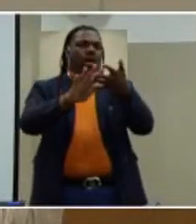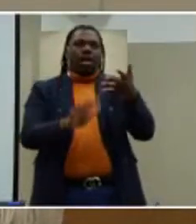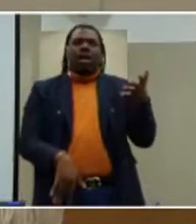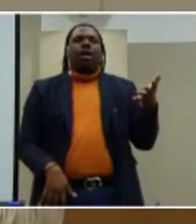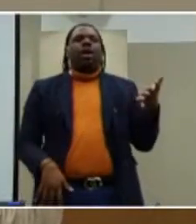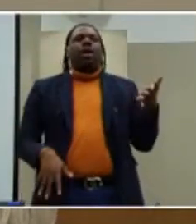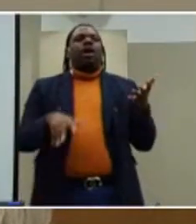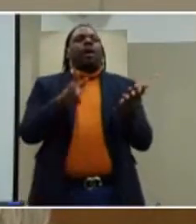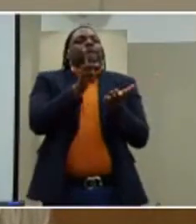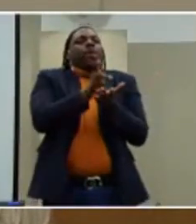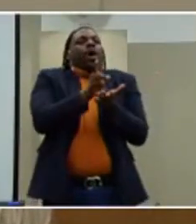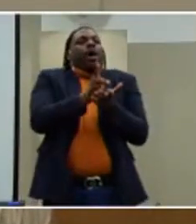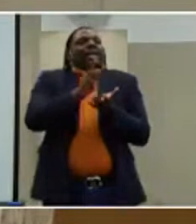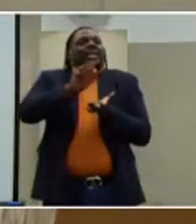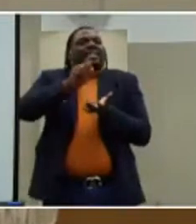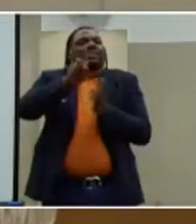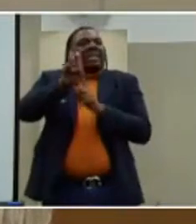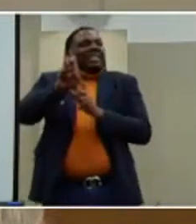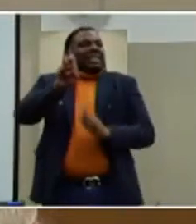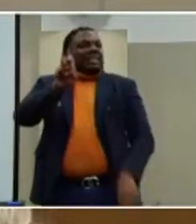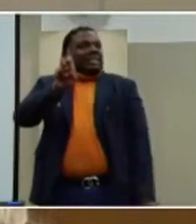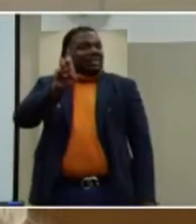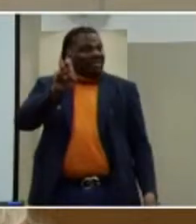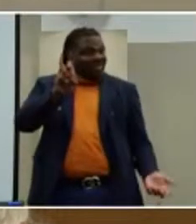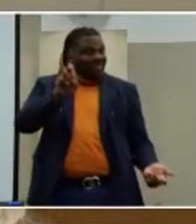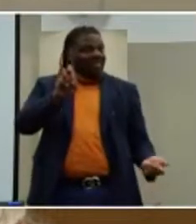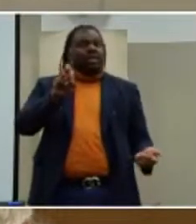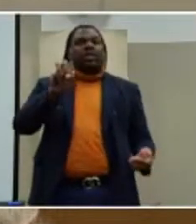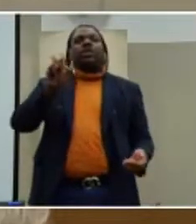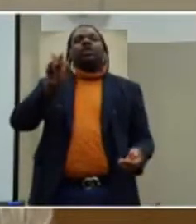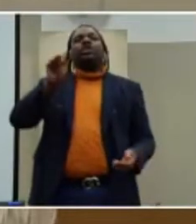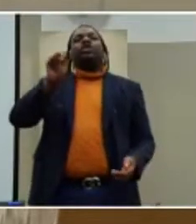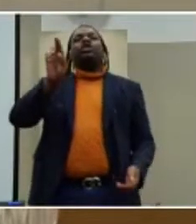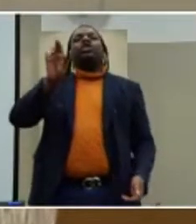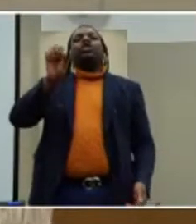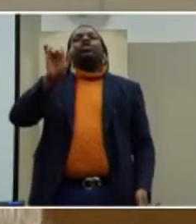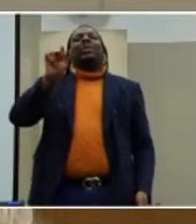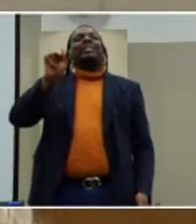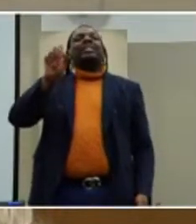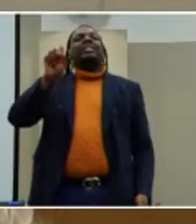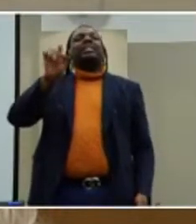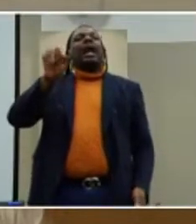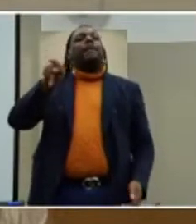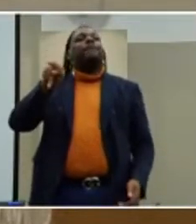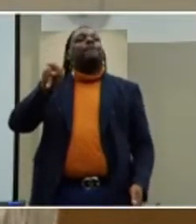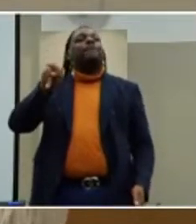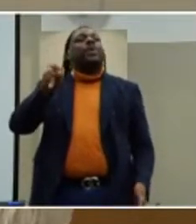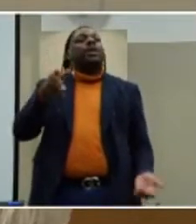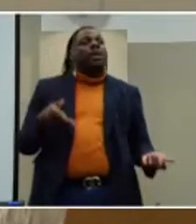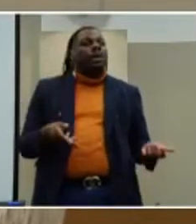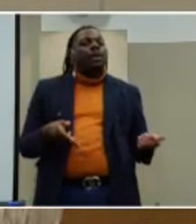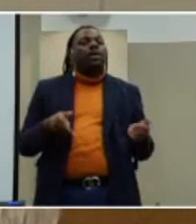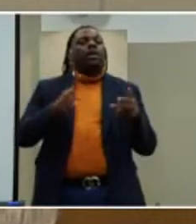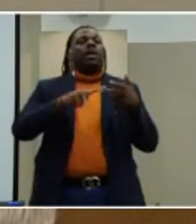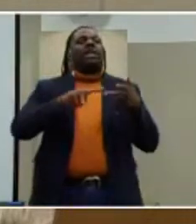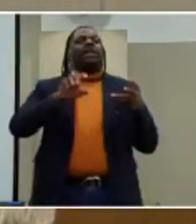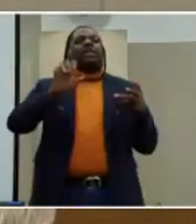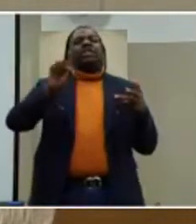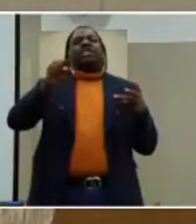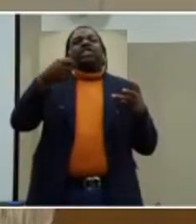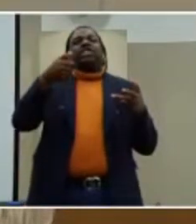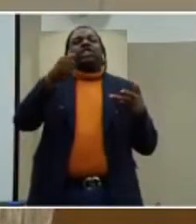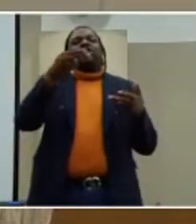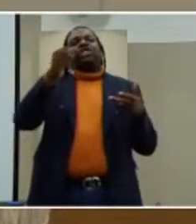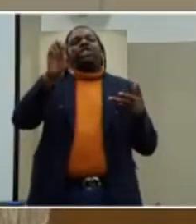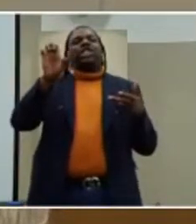parking spaces, on-street parking spaces, transit stops that are in the public right-of-way, shared use paths